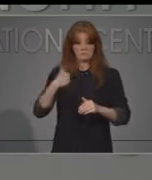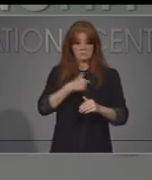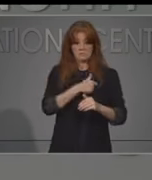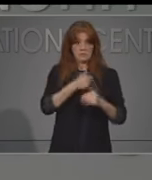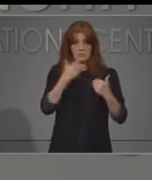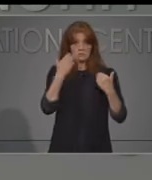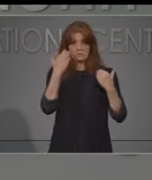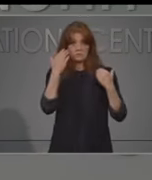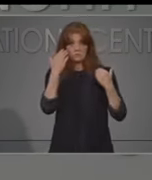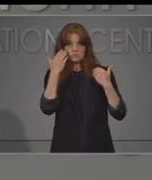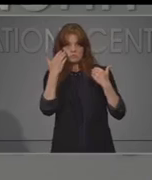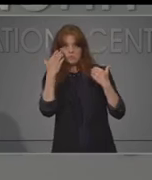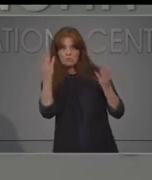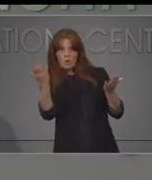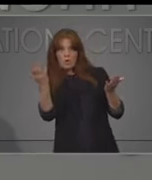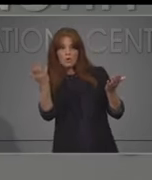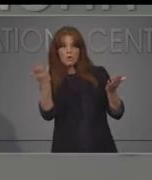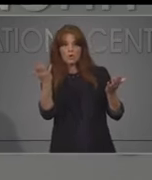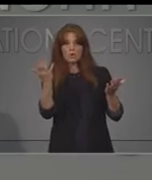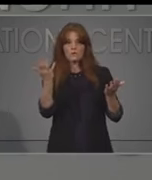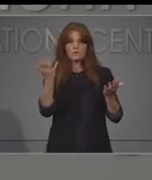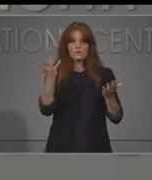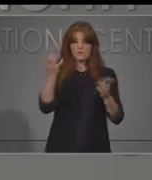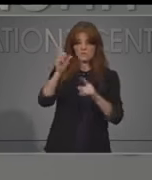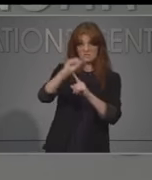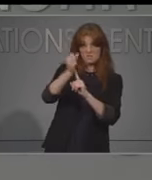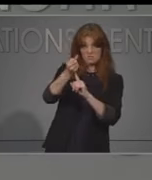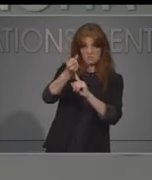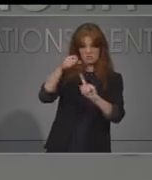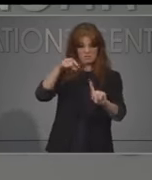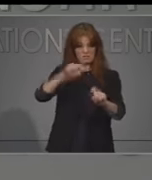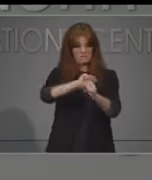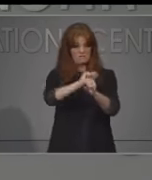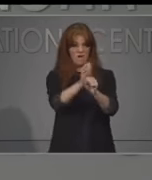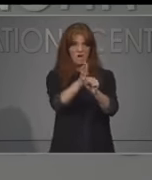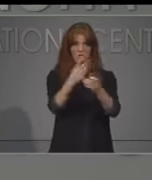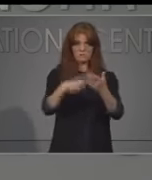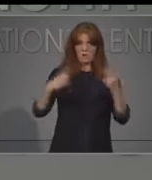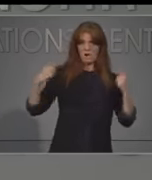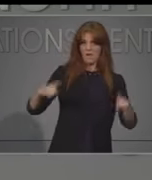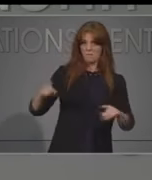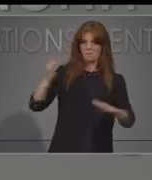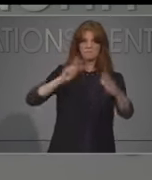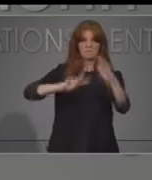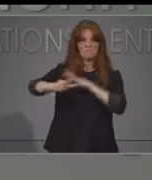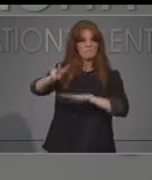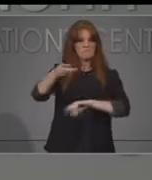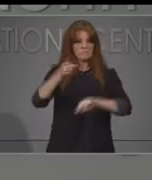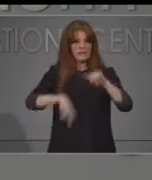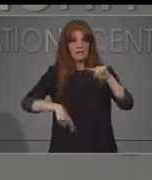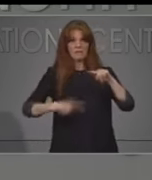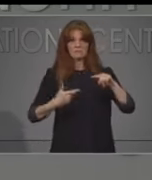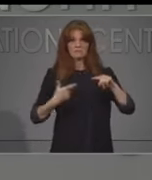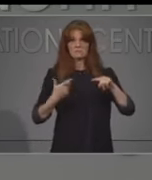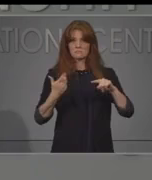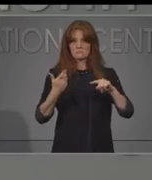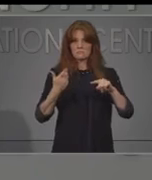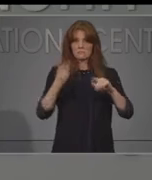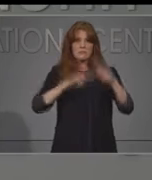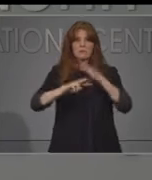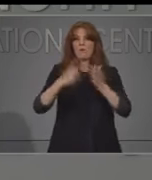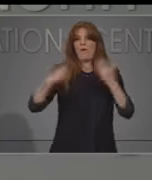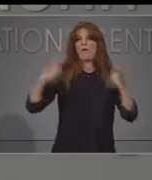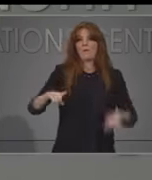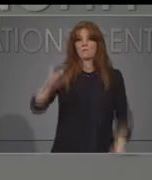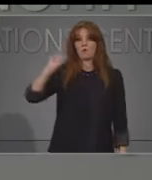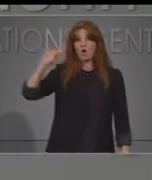know where the situation with the virus was going to be in August.